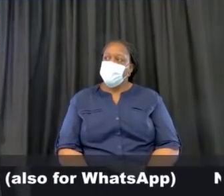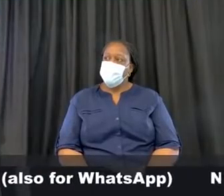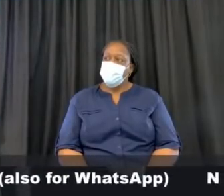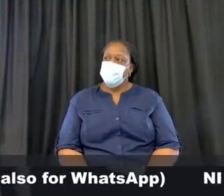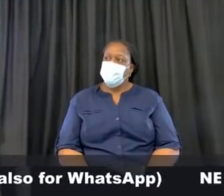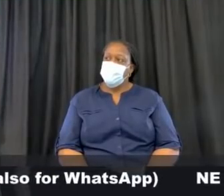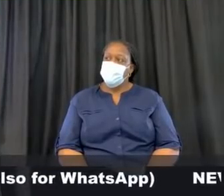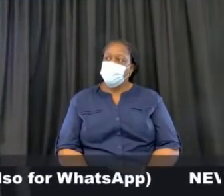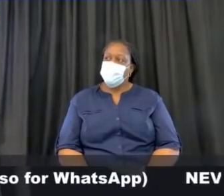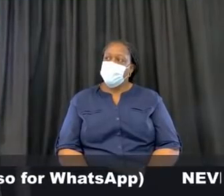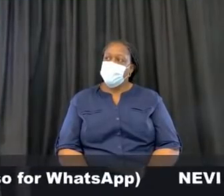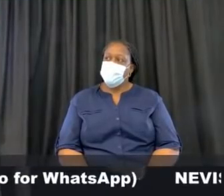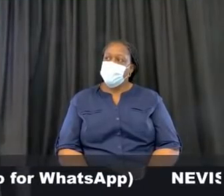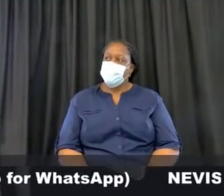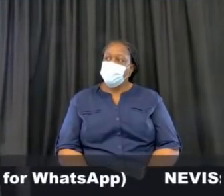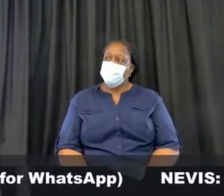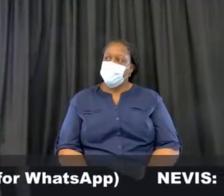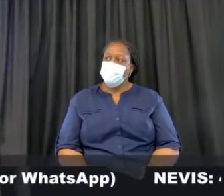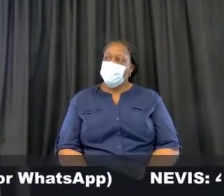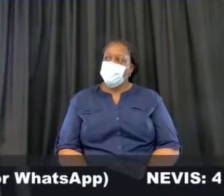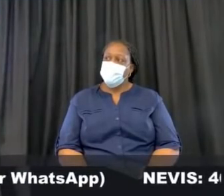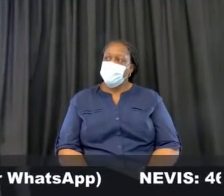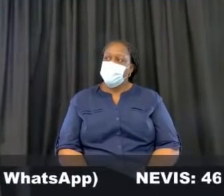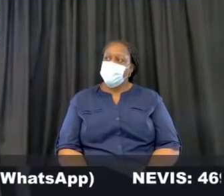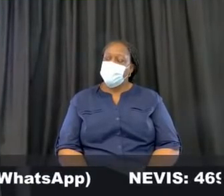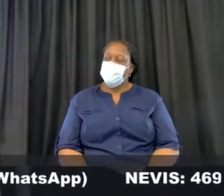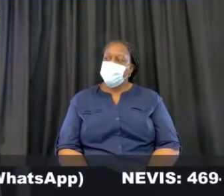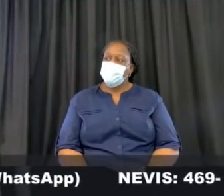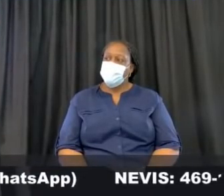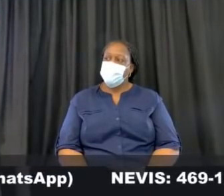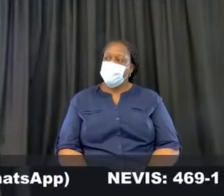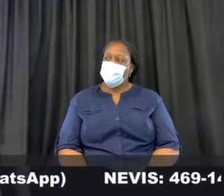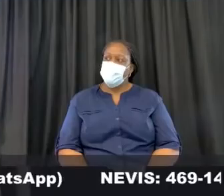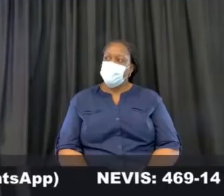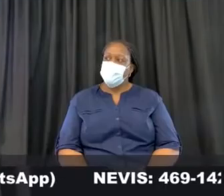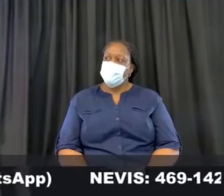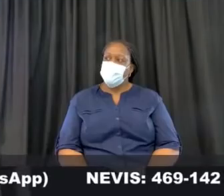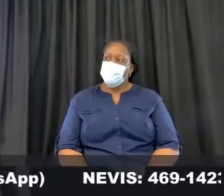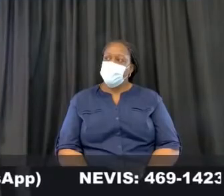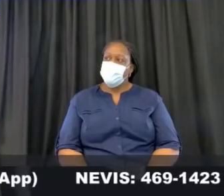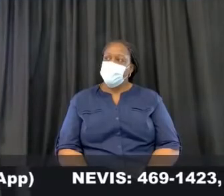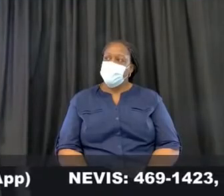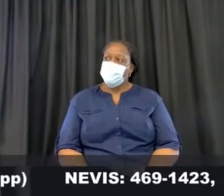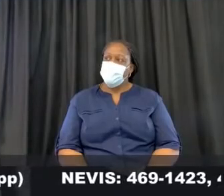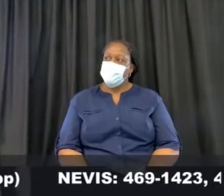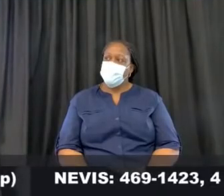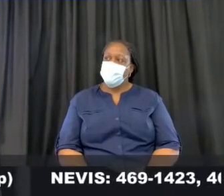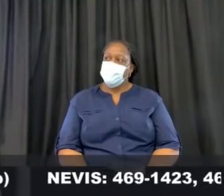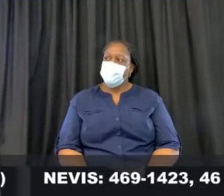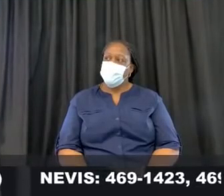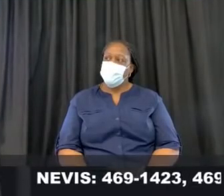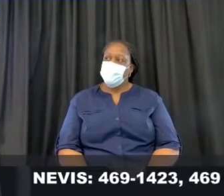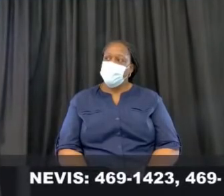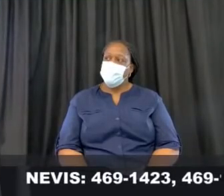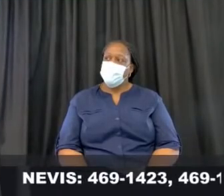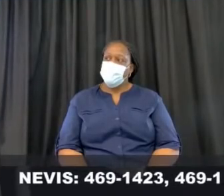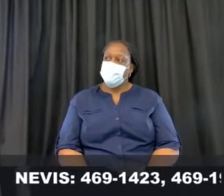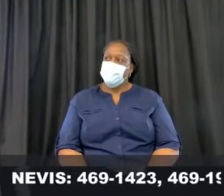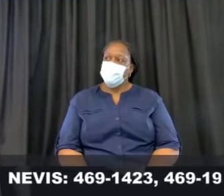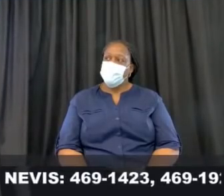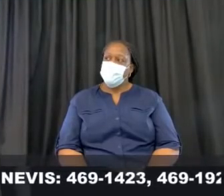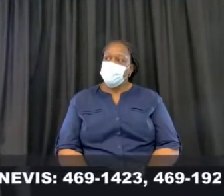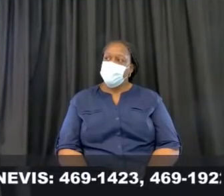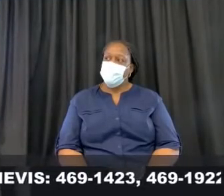we have received credible reports from persons who have experienced several conditions,